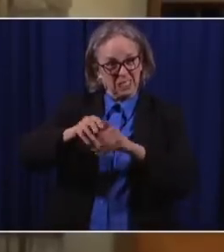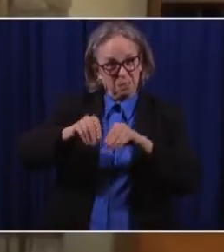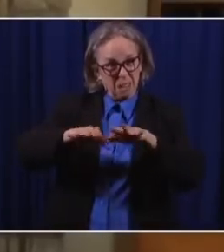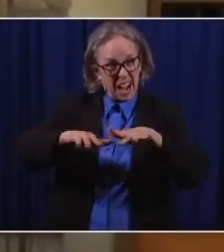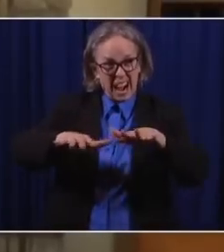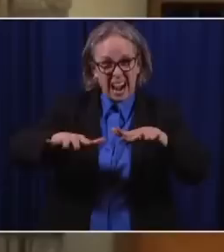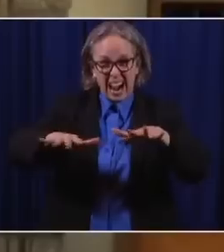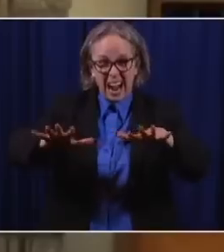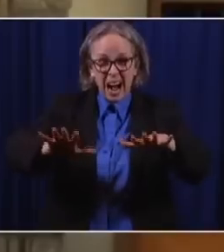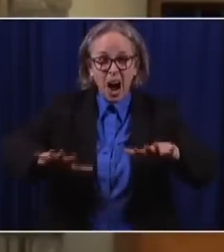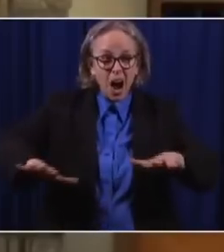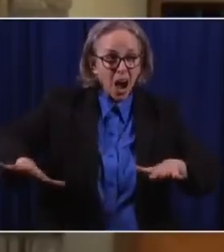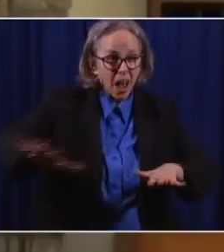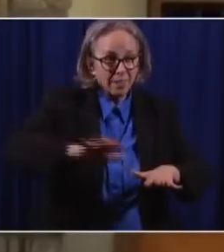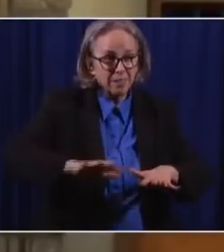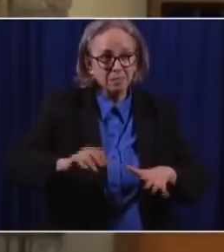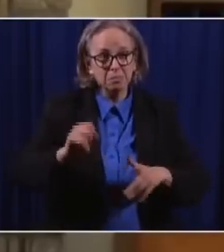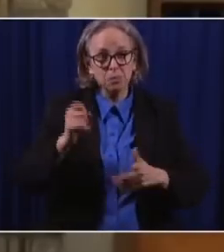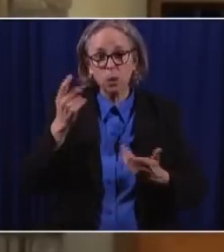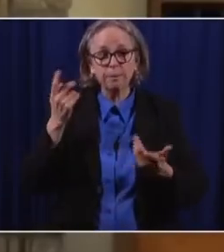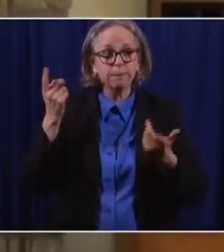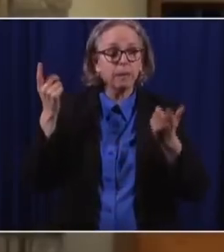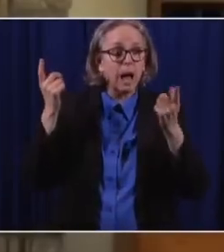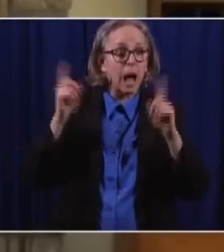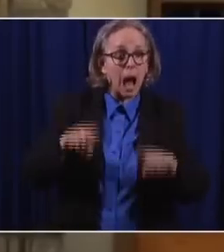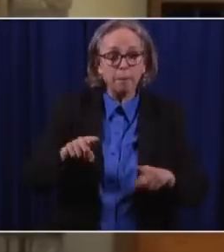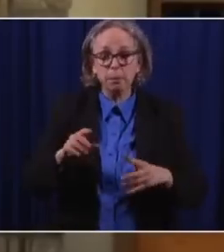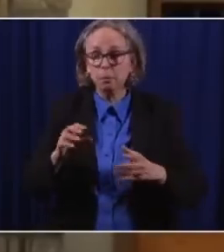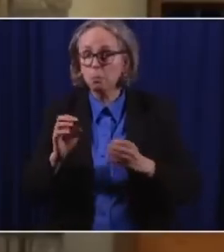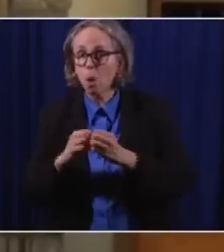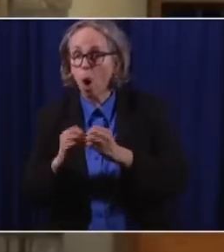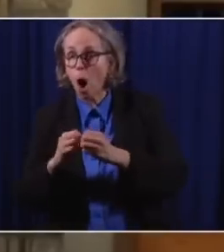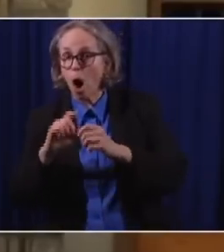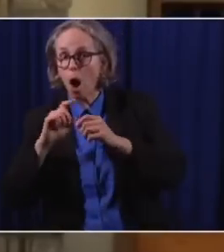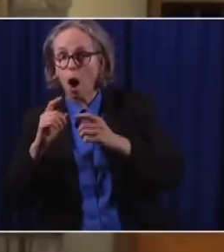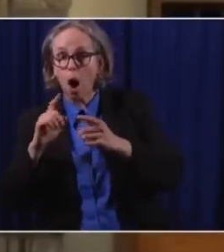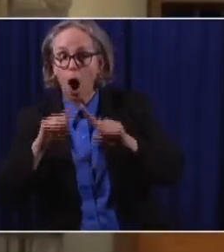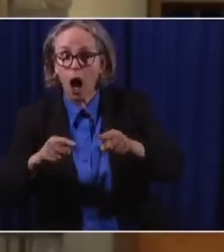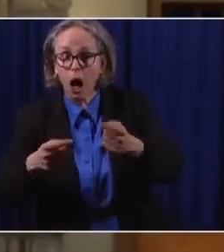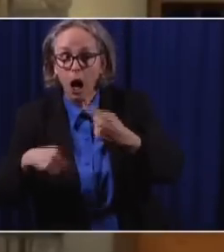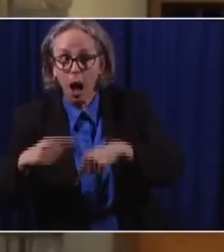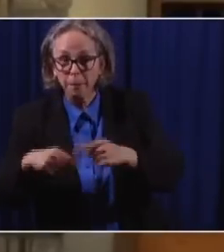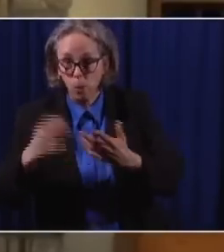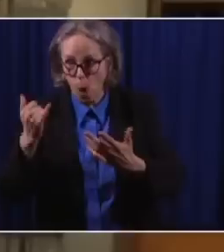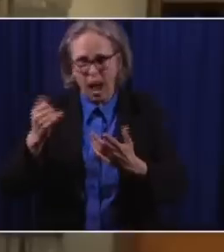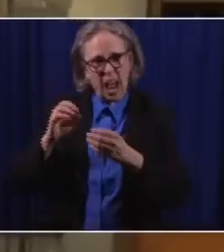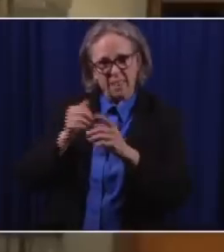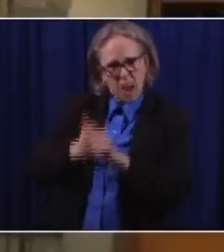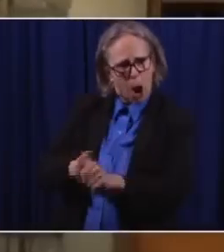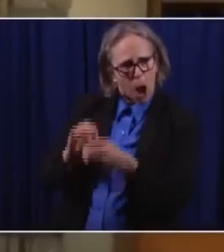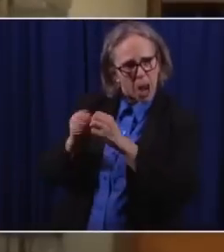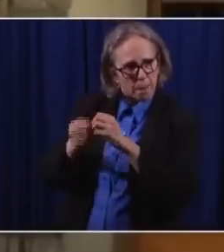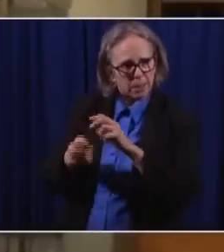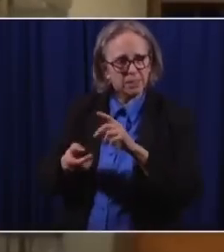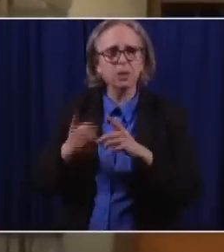that we will have to implement when it really gets dire will be uniform throughout the state of